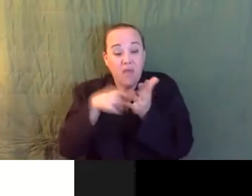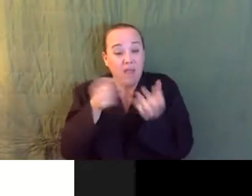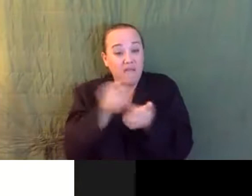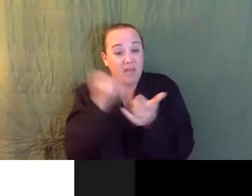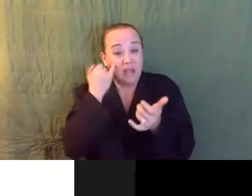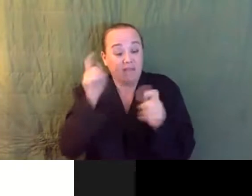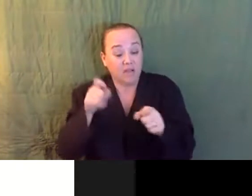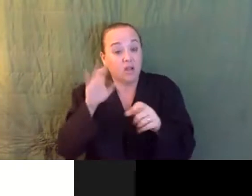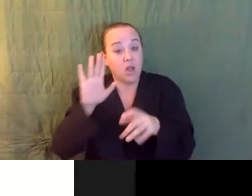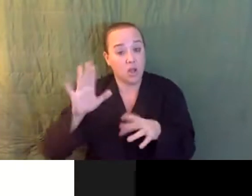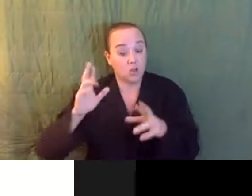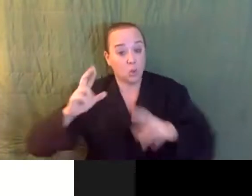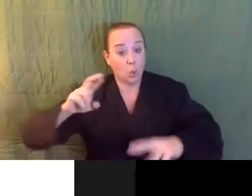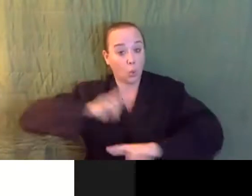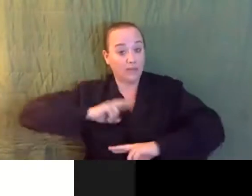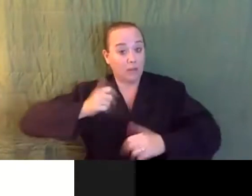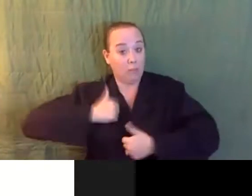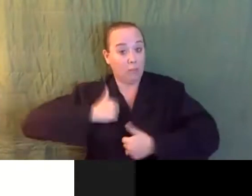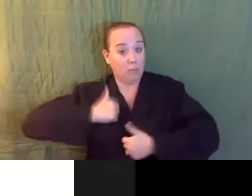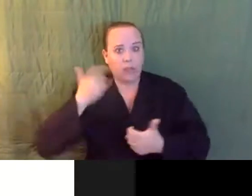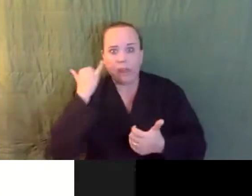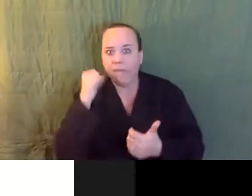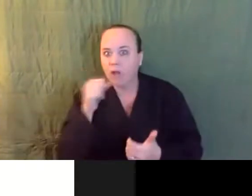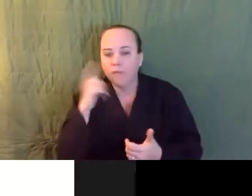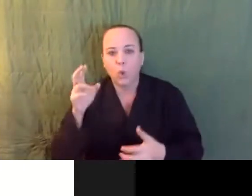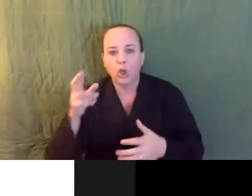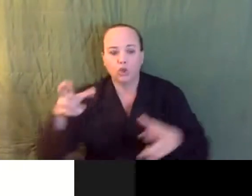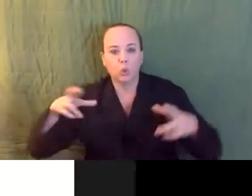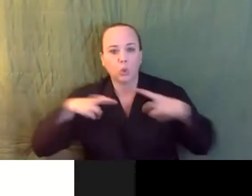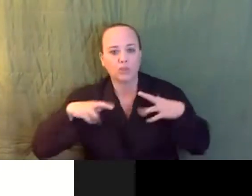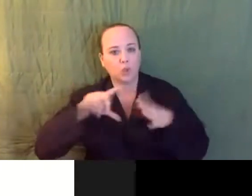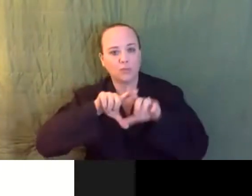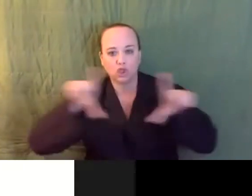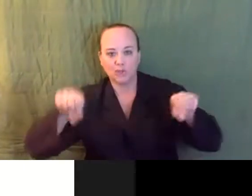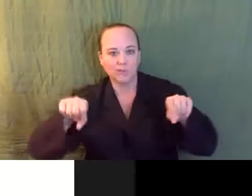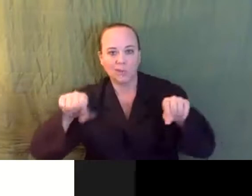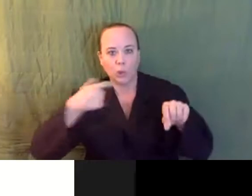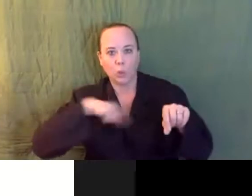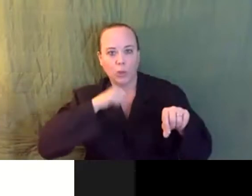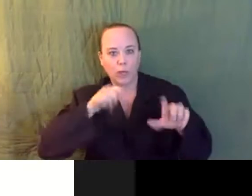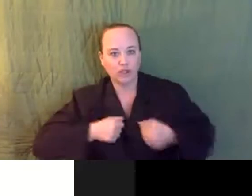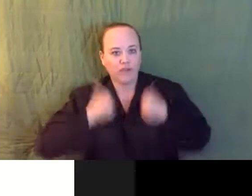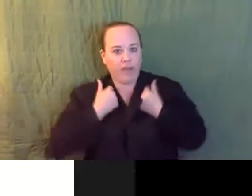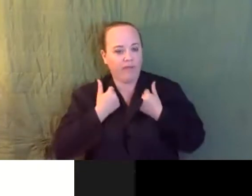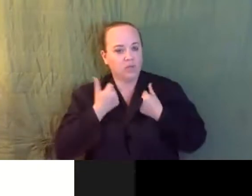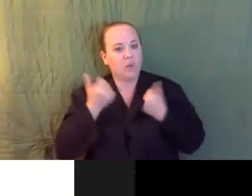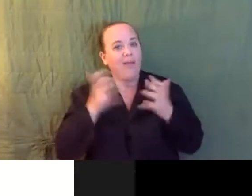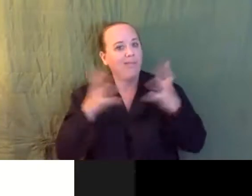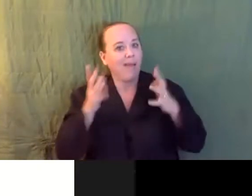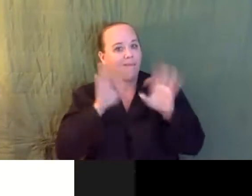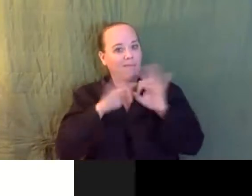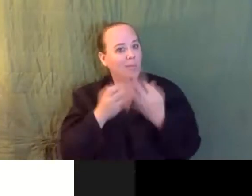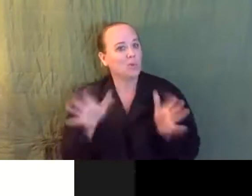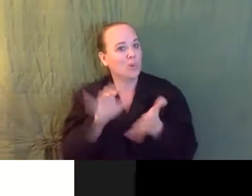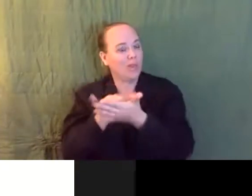that retirement check, we wouldn't have made it. And a lot of families are going through that. So it made me realize I can be of service here. This is what